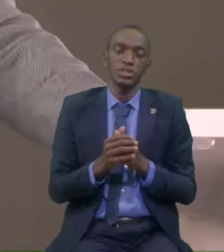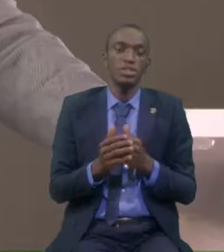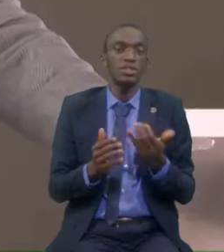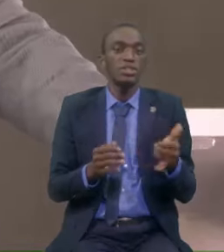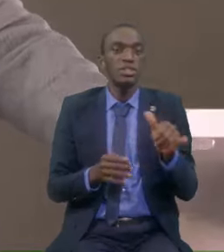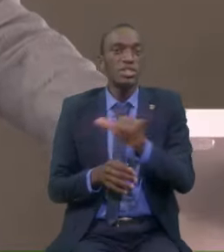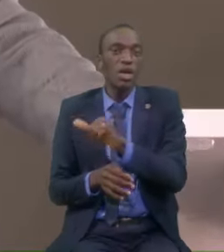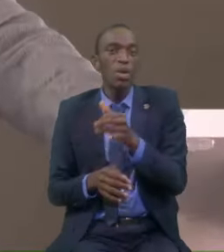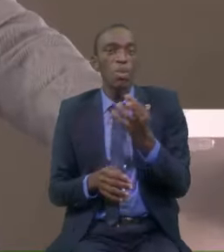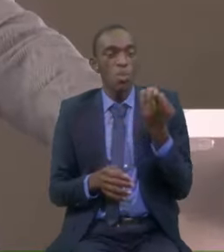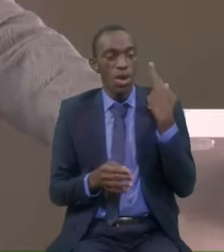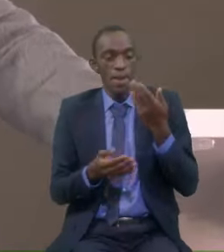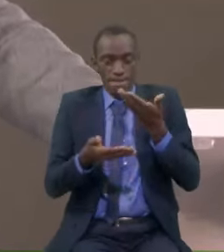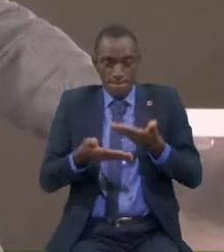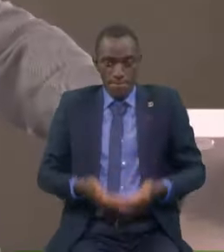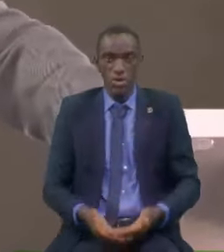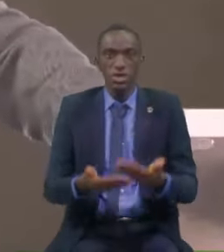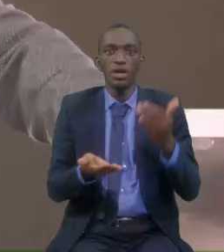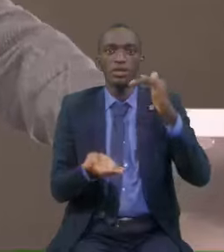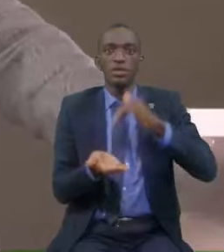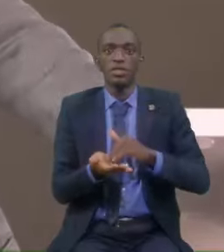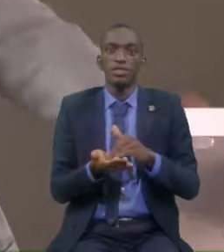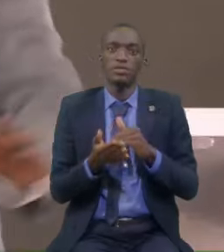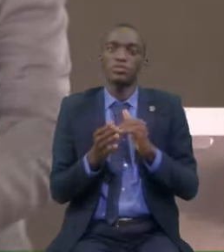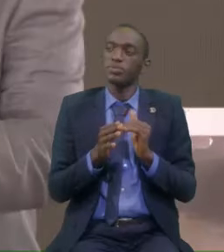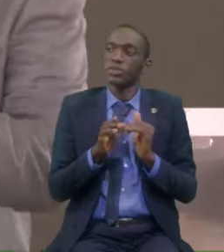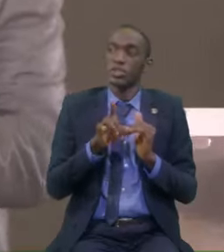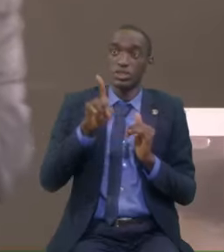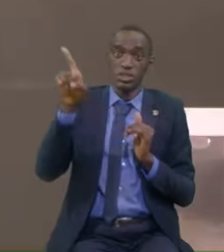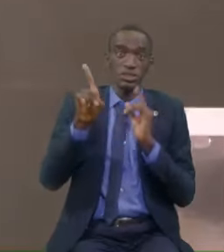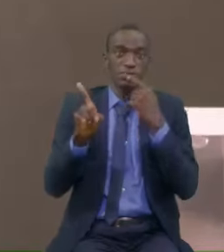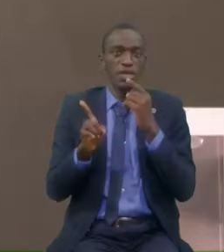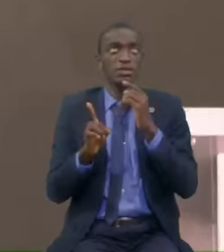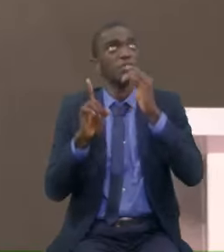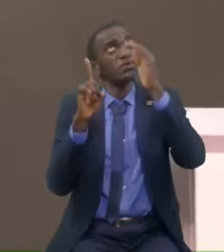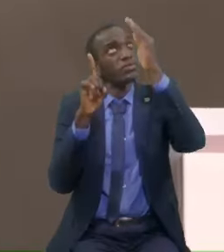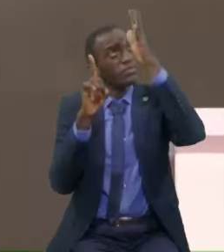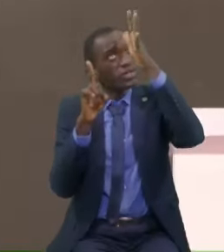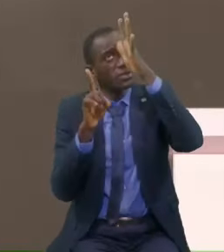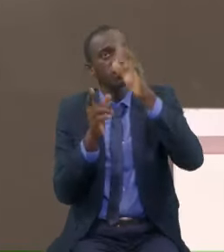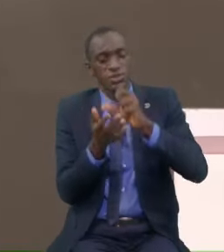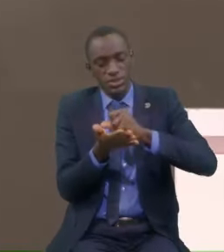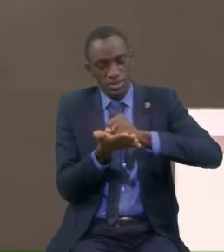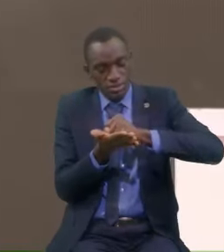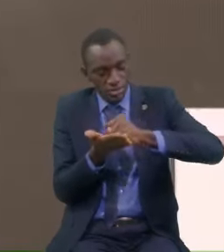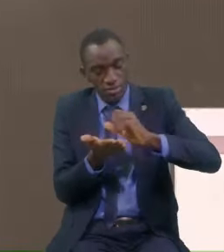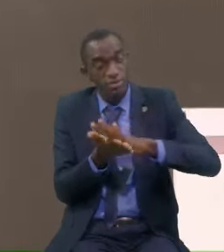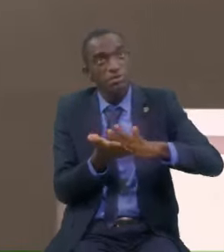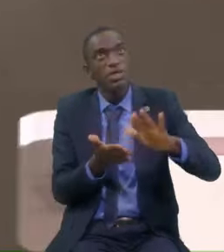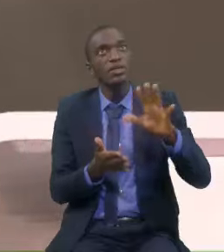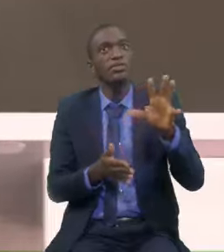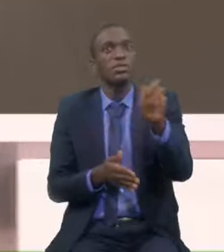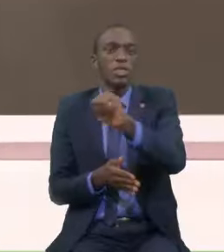Father, sanctify them through thy truth. Thy word is truth. They were